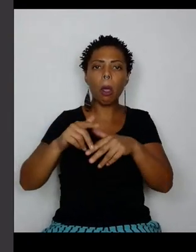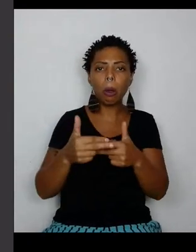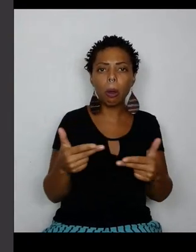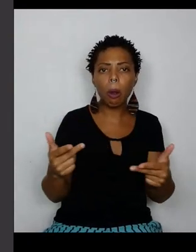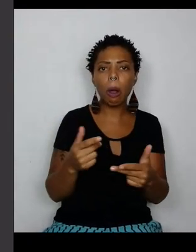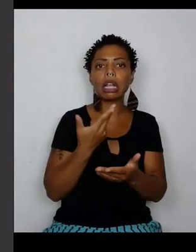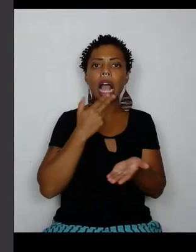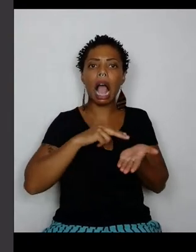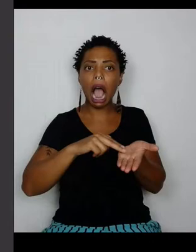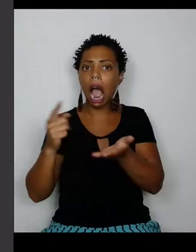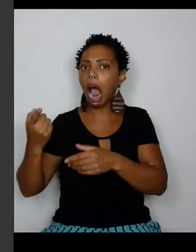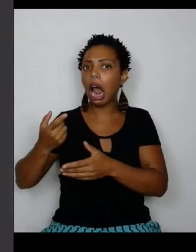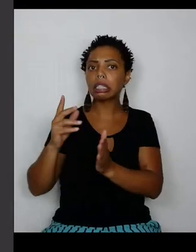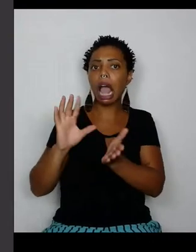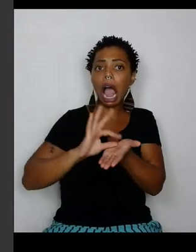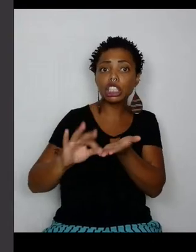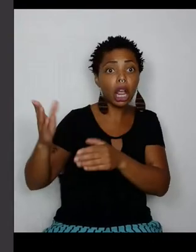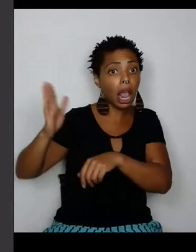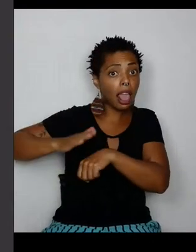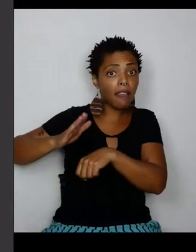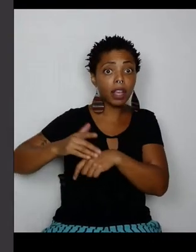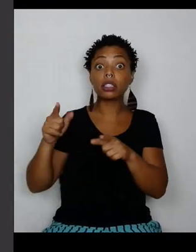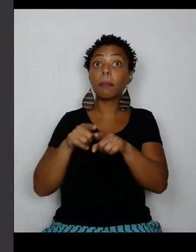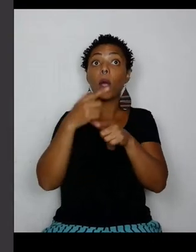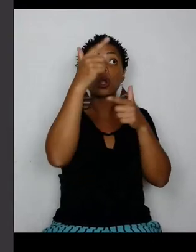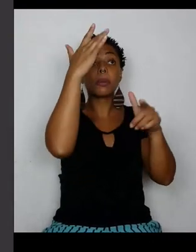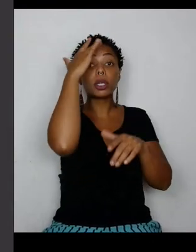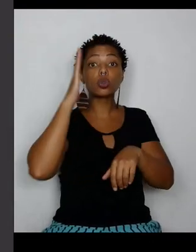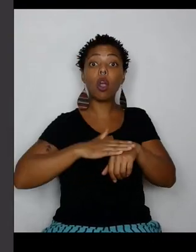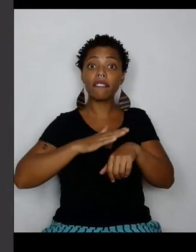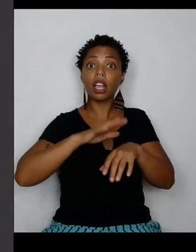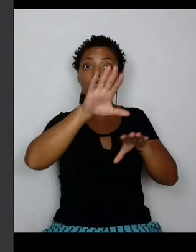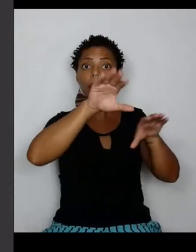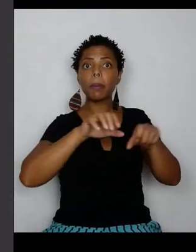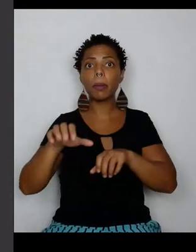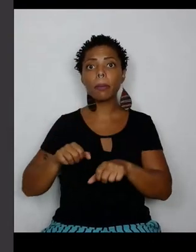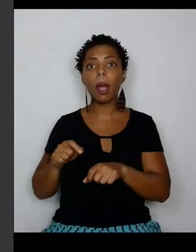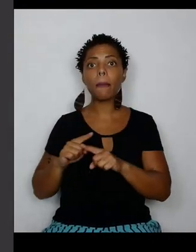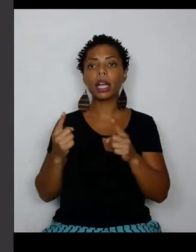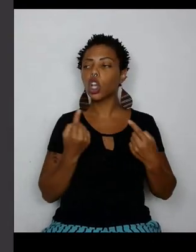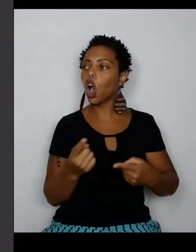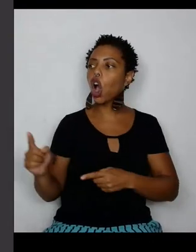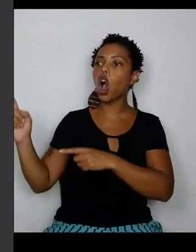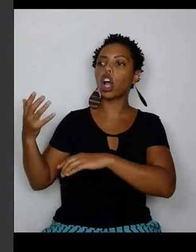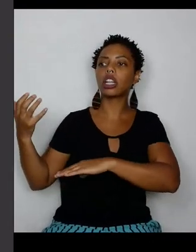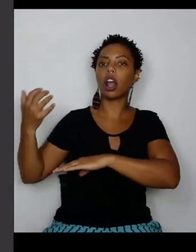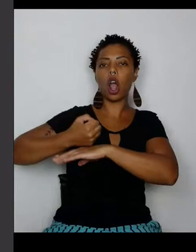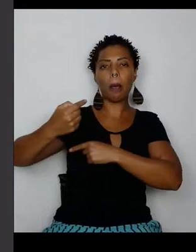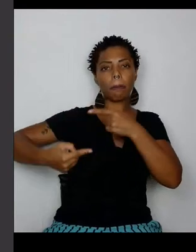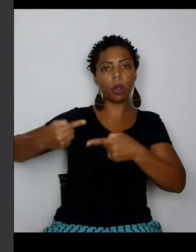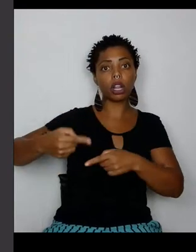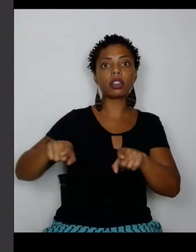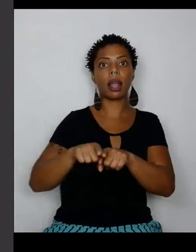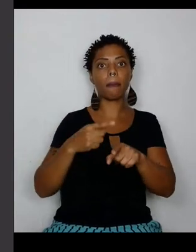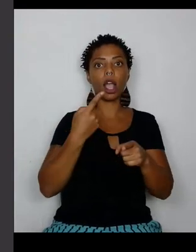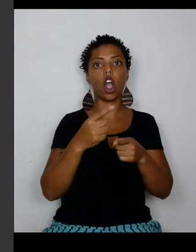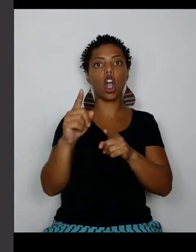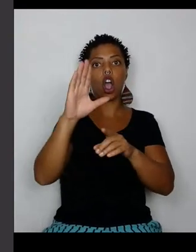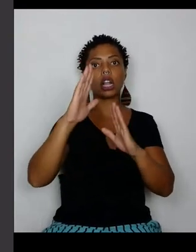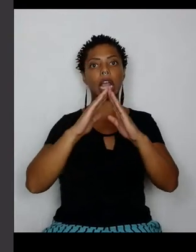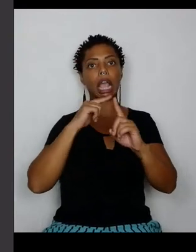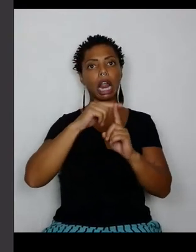colonial politics and the catholic church all of it in no particular order i've described